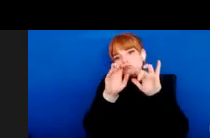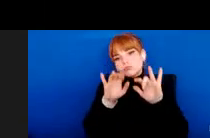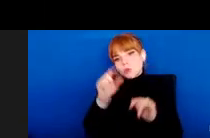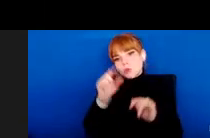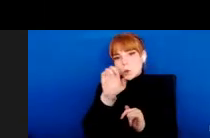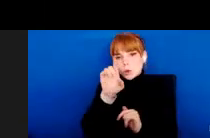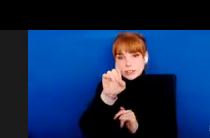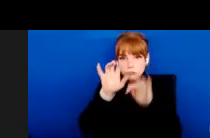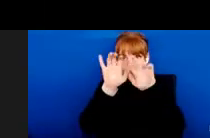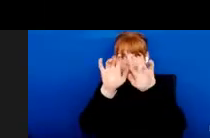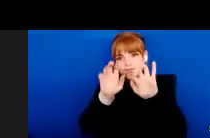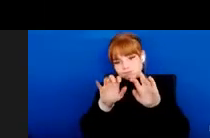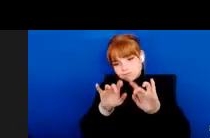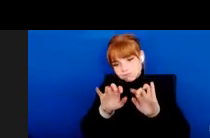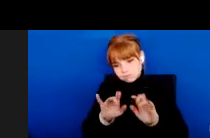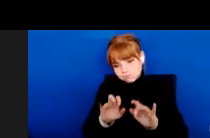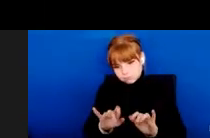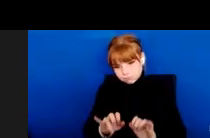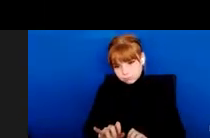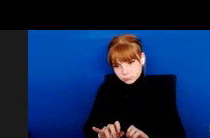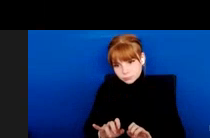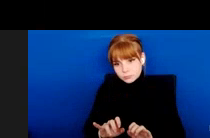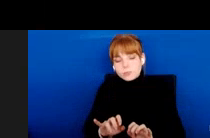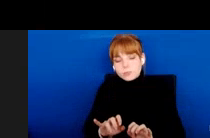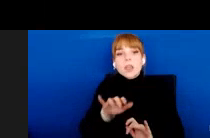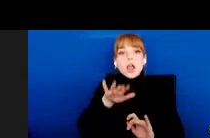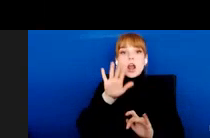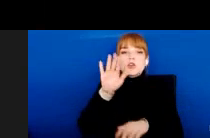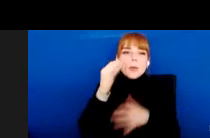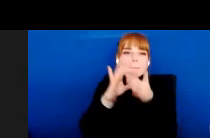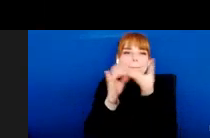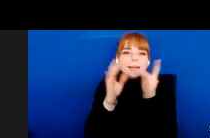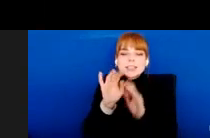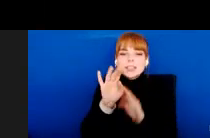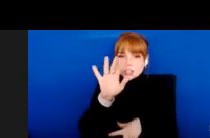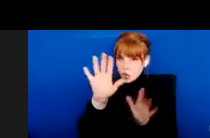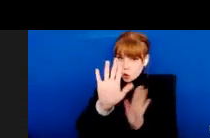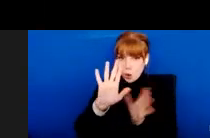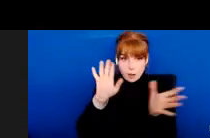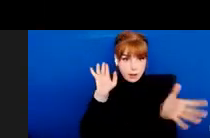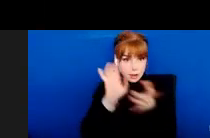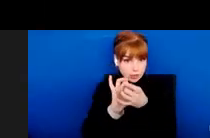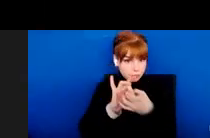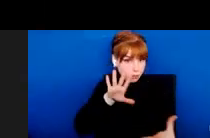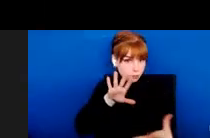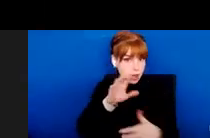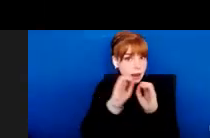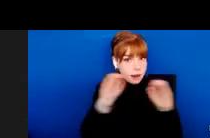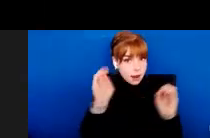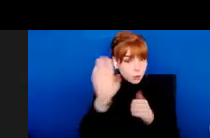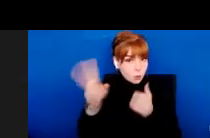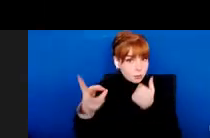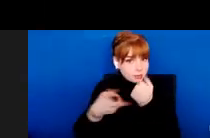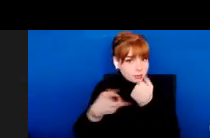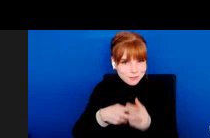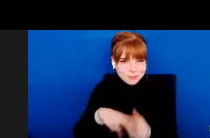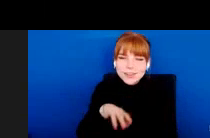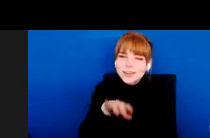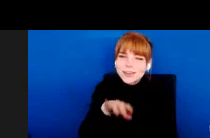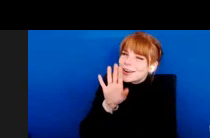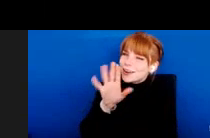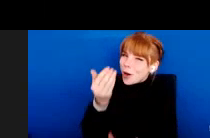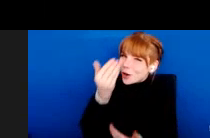it's like your connection's broken. Nothing you type is going to be saved right now. You sure you want to keep typing stuff? You know, you kind of want to know that right